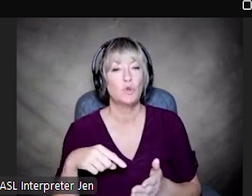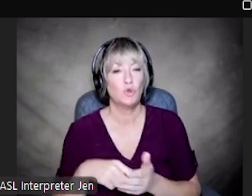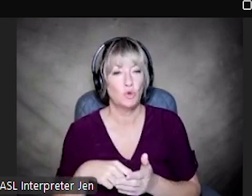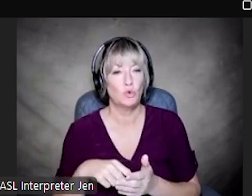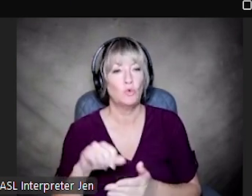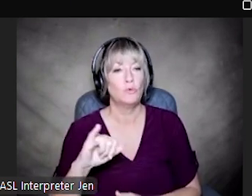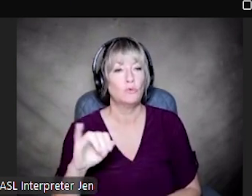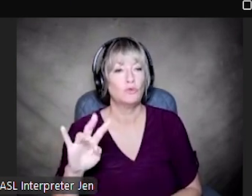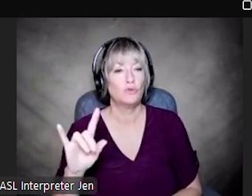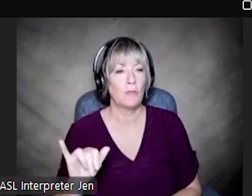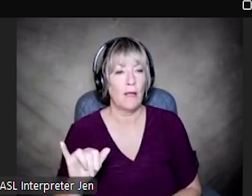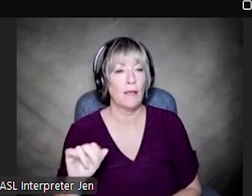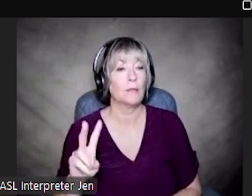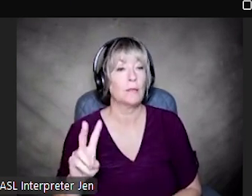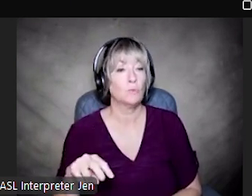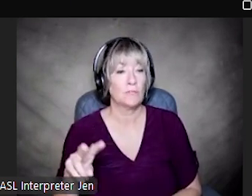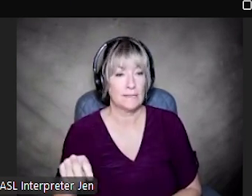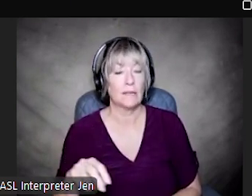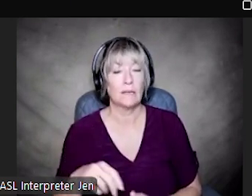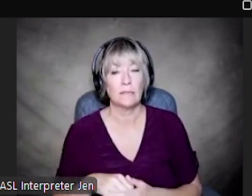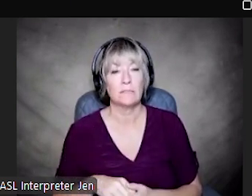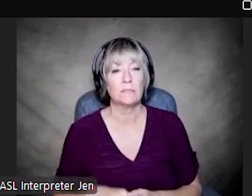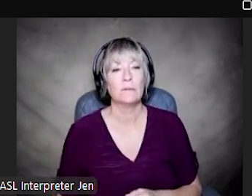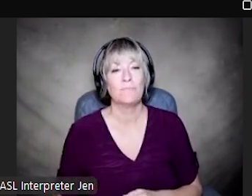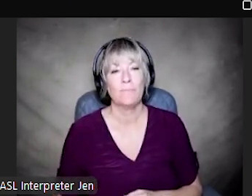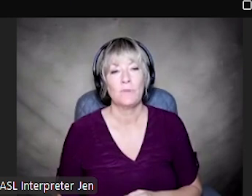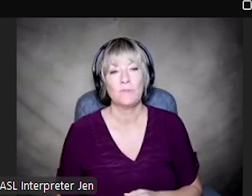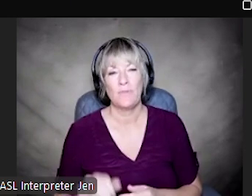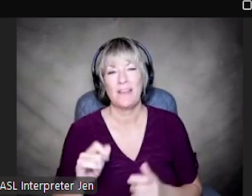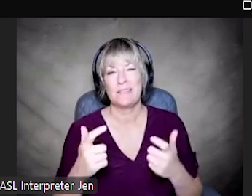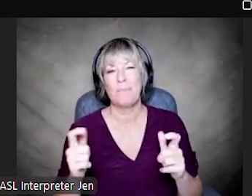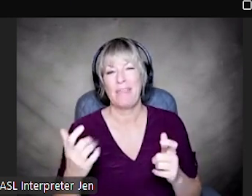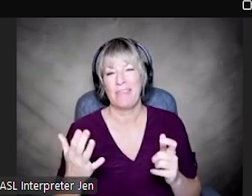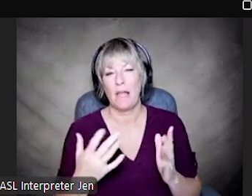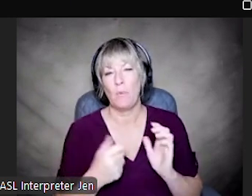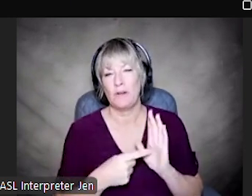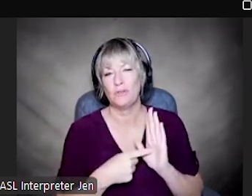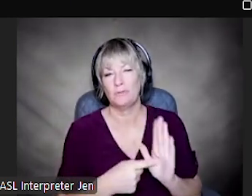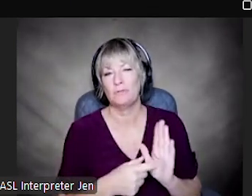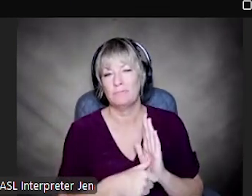July 22nd. So that's the main thing I wanted to emphasize.